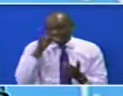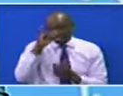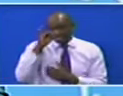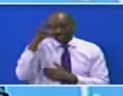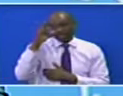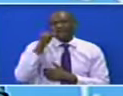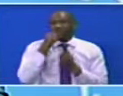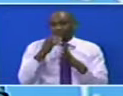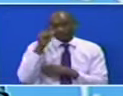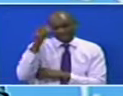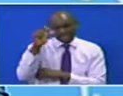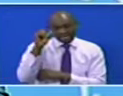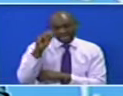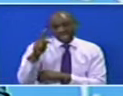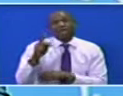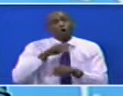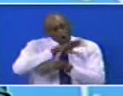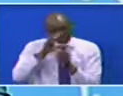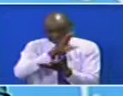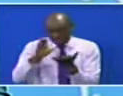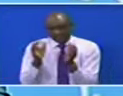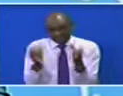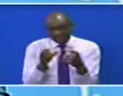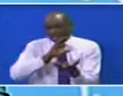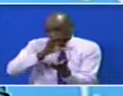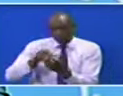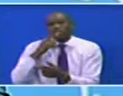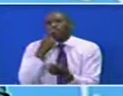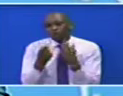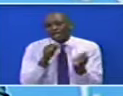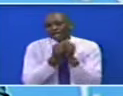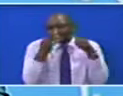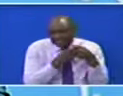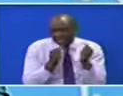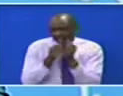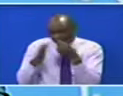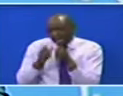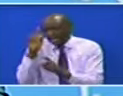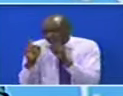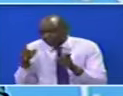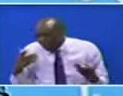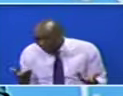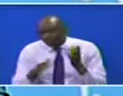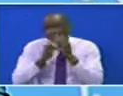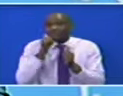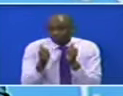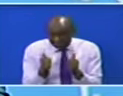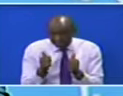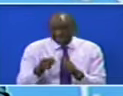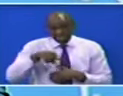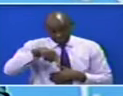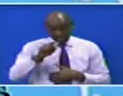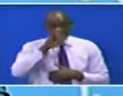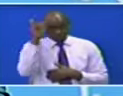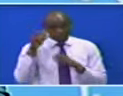across 17 sub-counties in Nairobi between the 18th and the 19th of March. The Jubilee Party posted a popularity